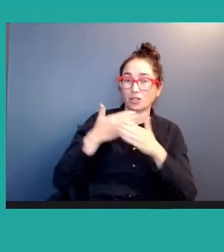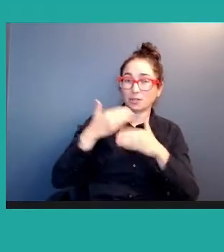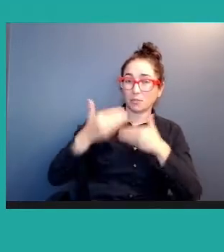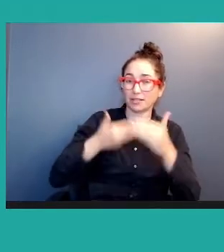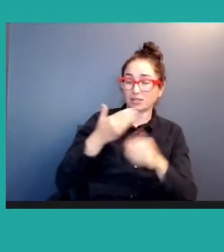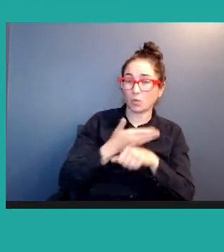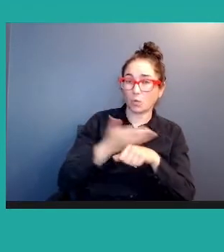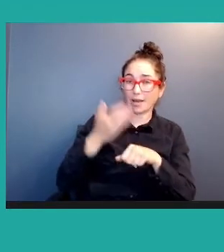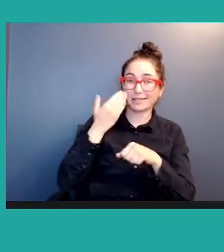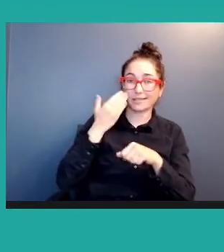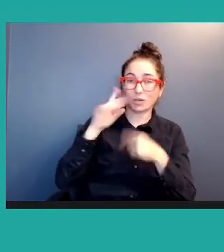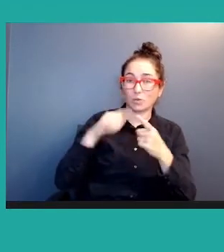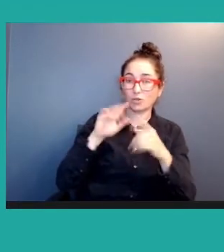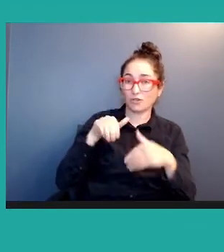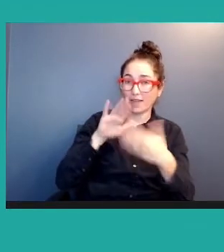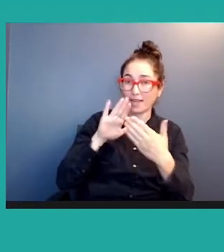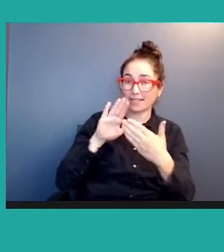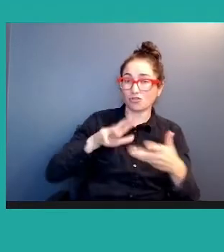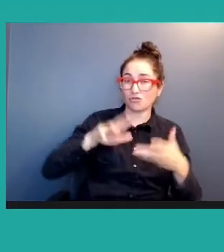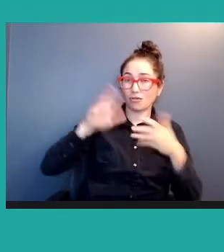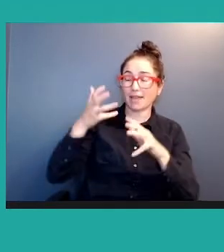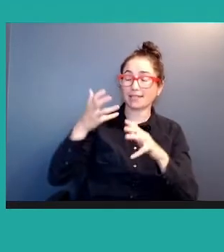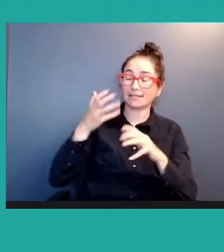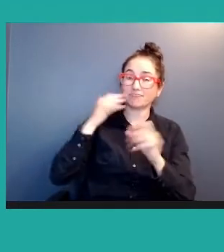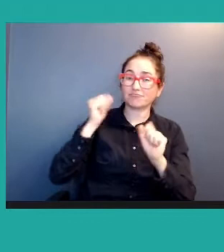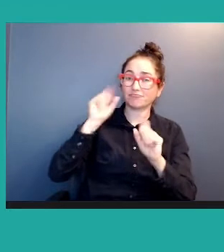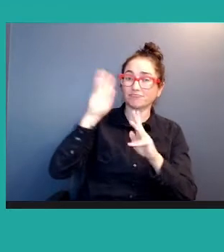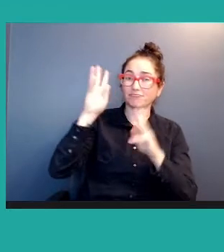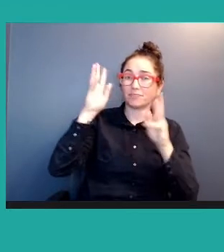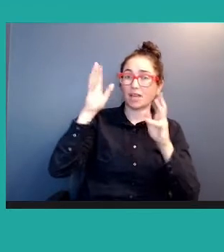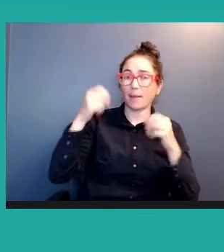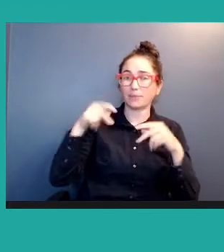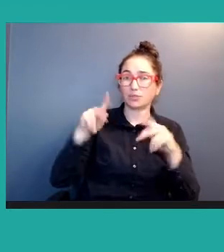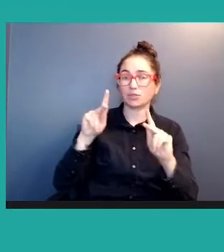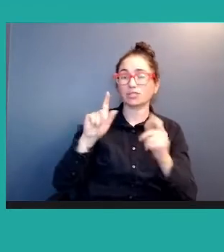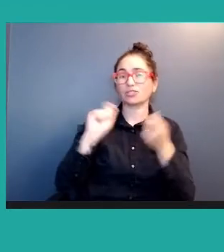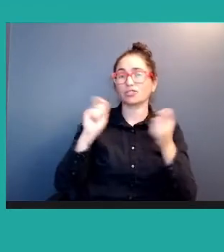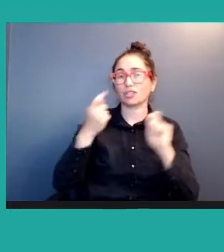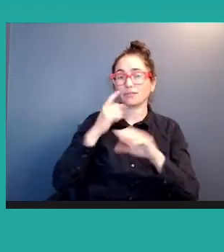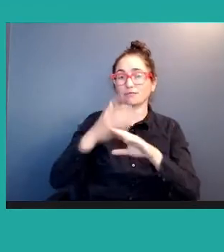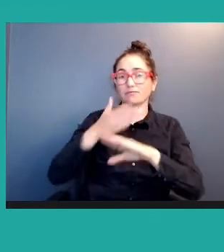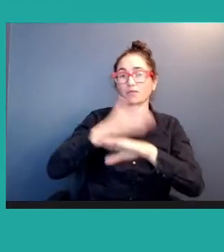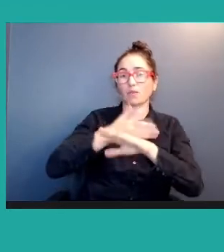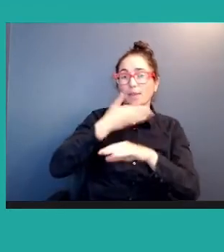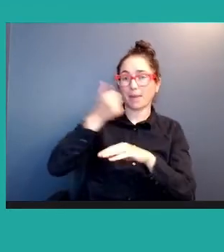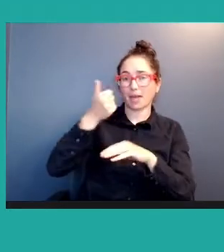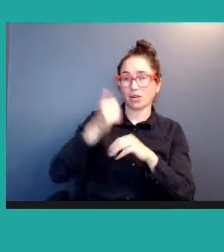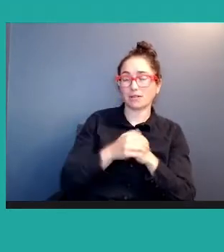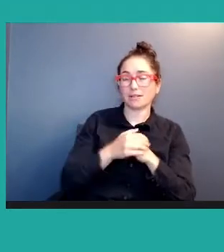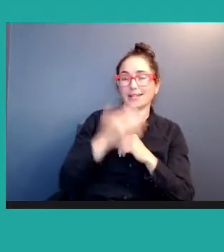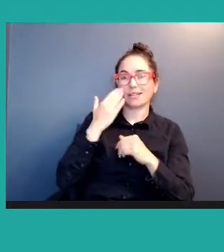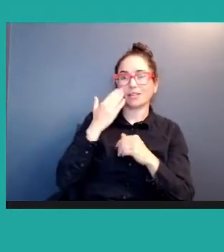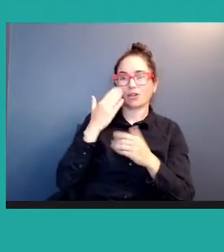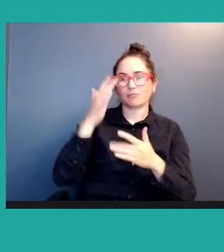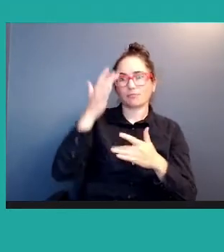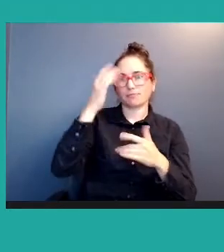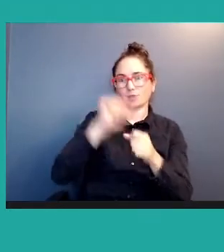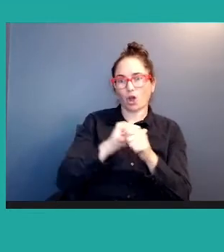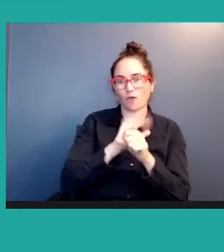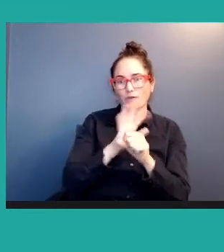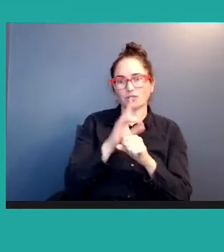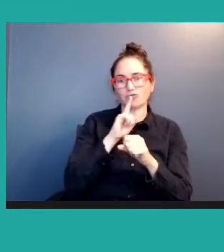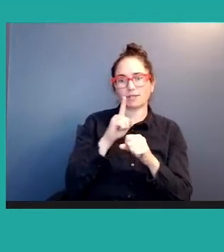crisis, it's always a chance to come up with opportunities to change things for the better. And the pandemic has come as a very strong indicator that